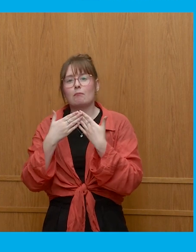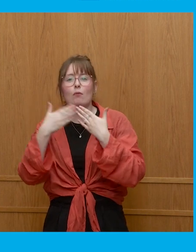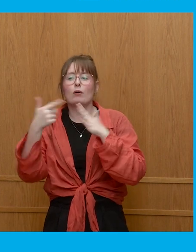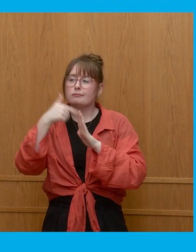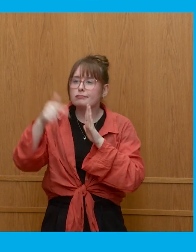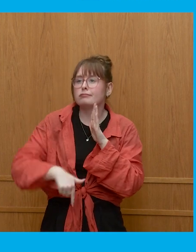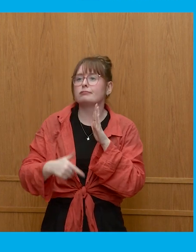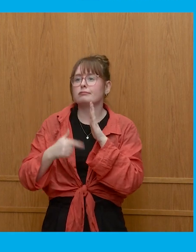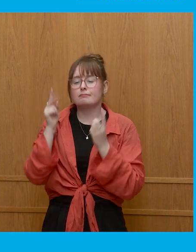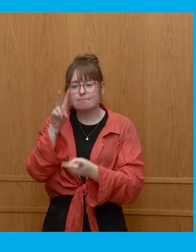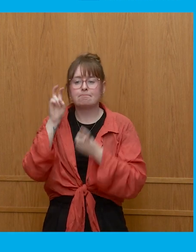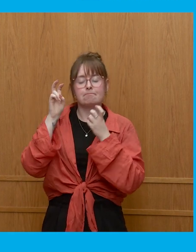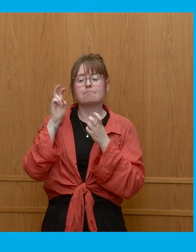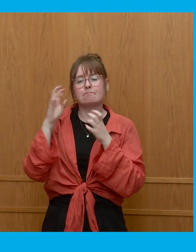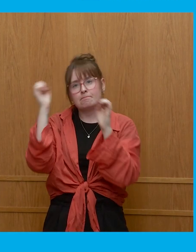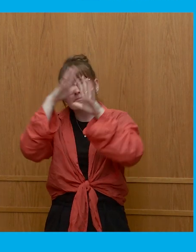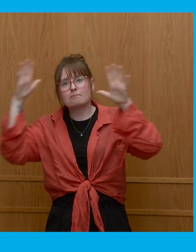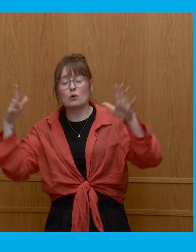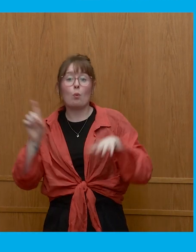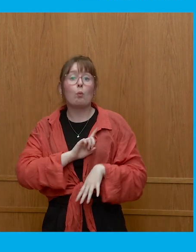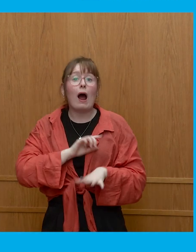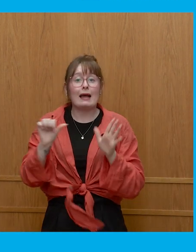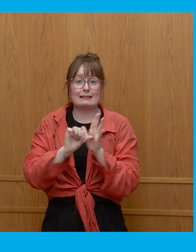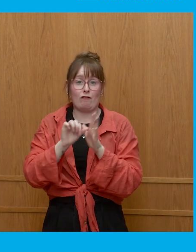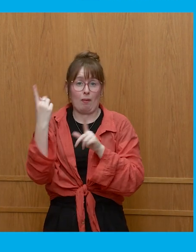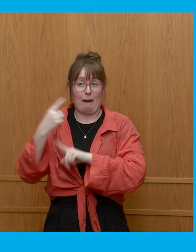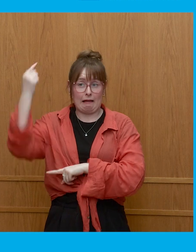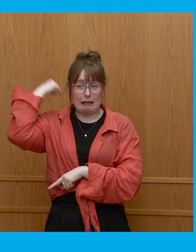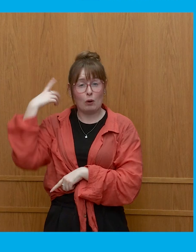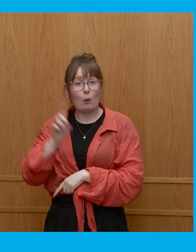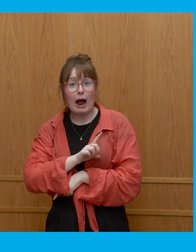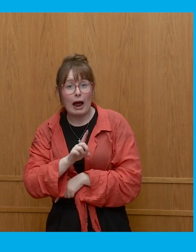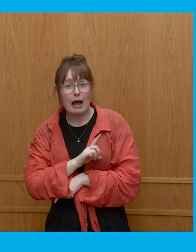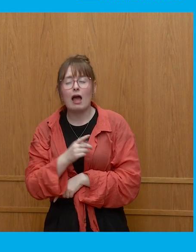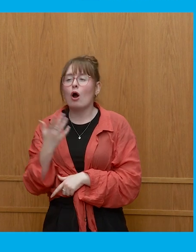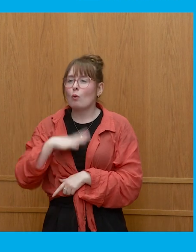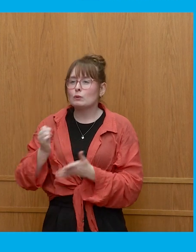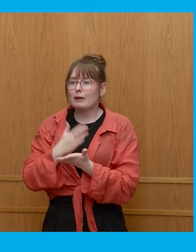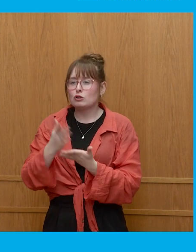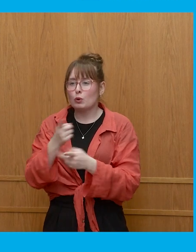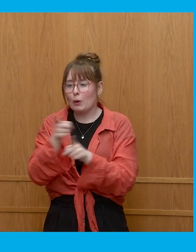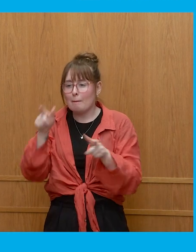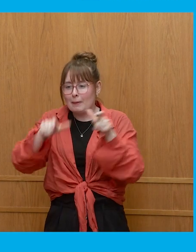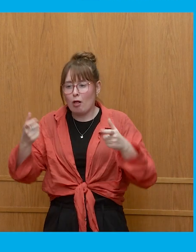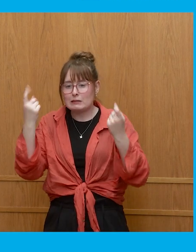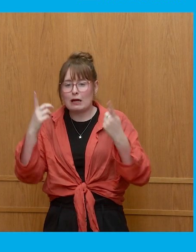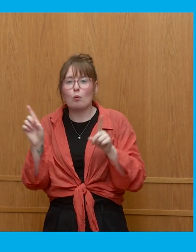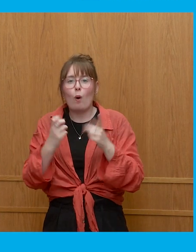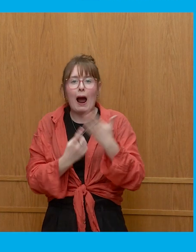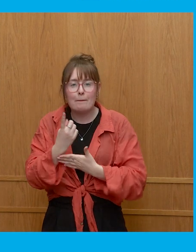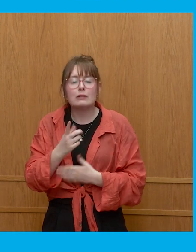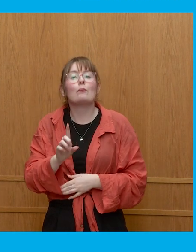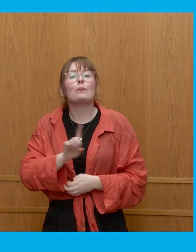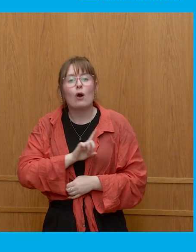it was difficult at the time, and the people on this panel really had to deal with that, was